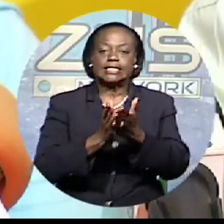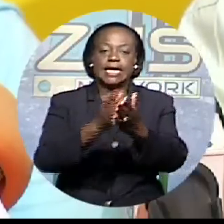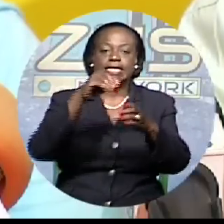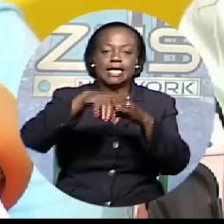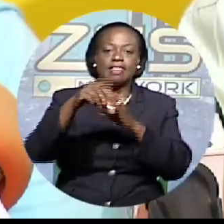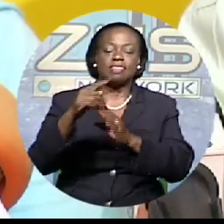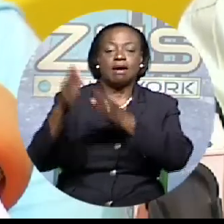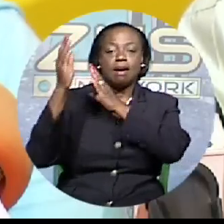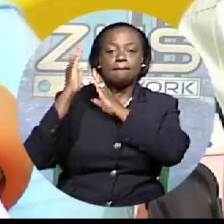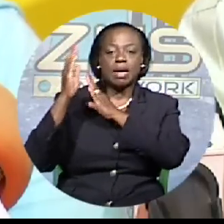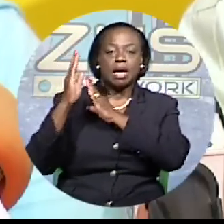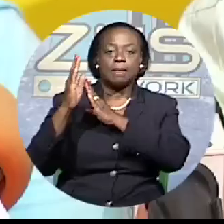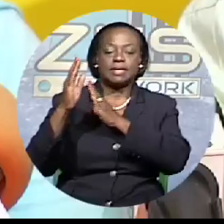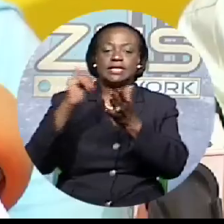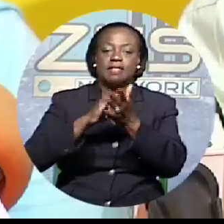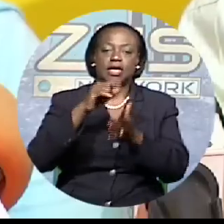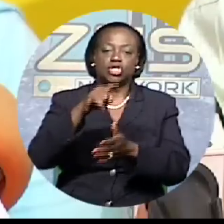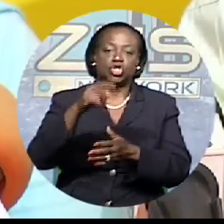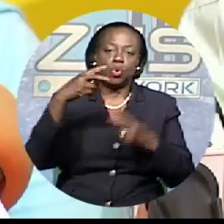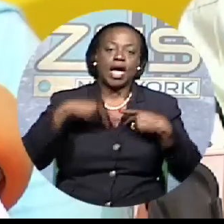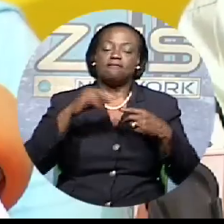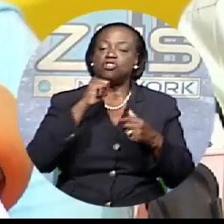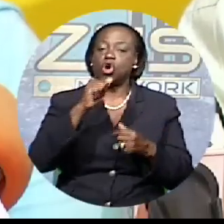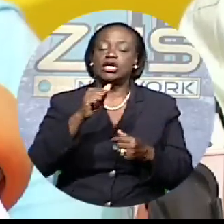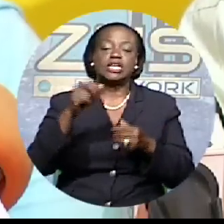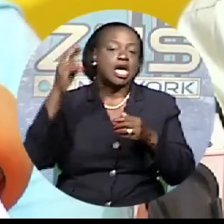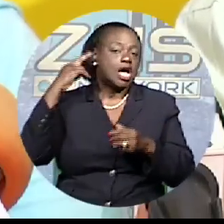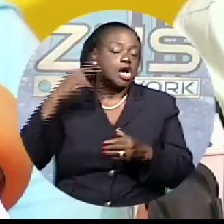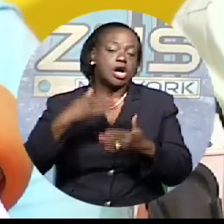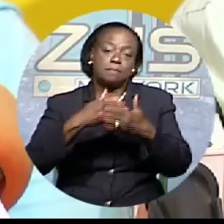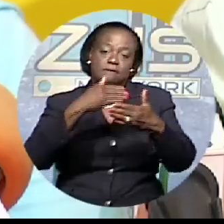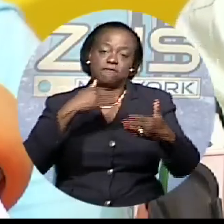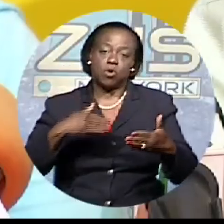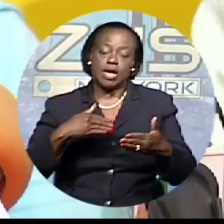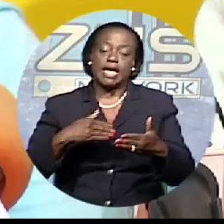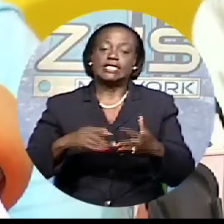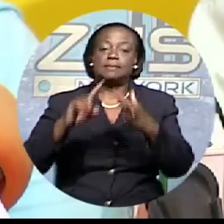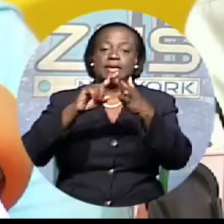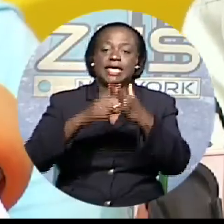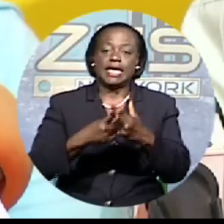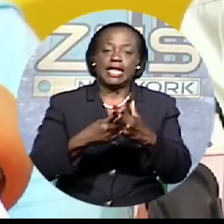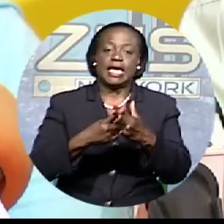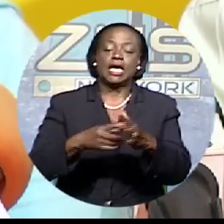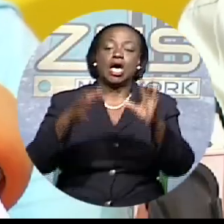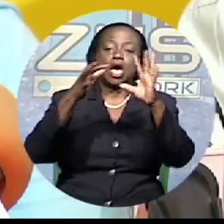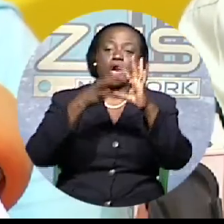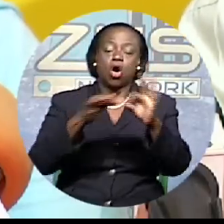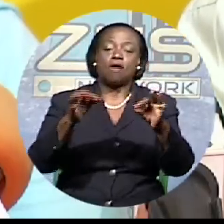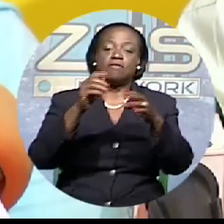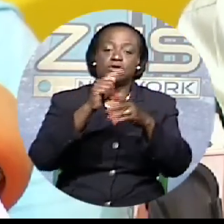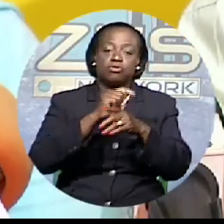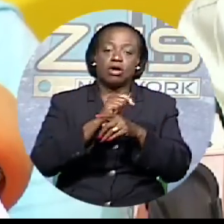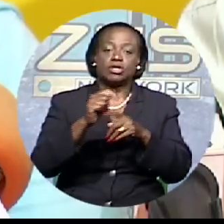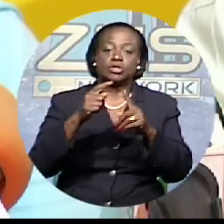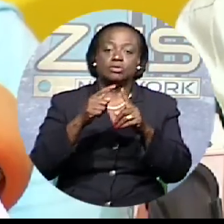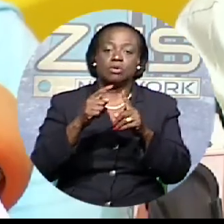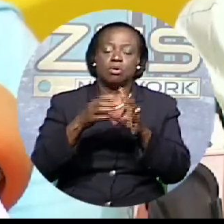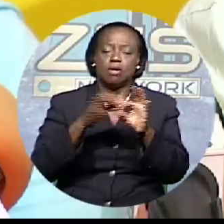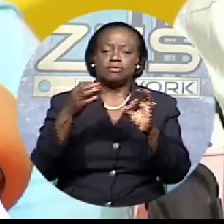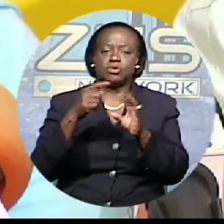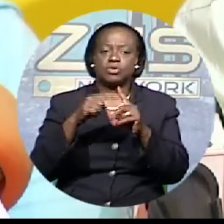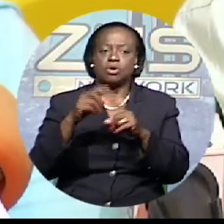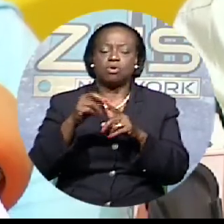you have not heard before. It is the beginning of the trek to the recognition by our Prime